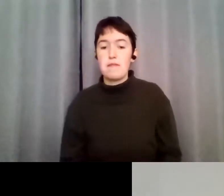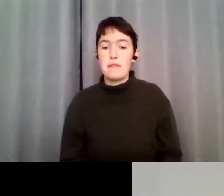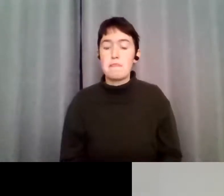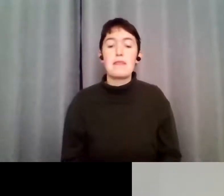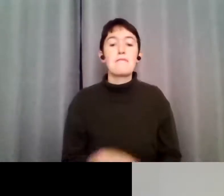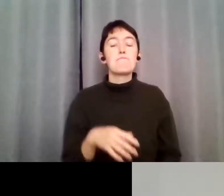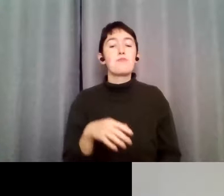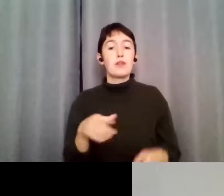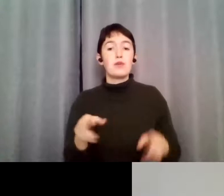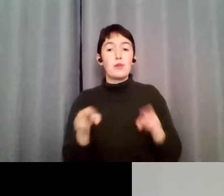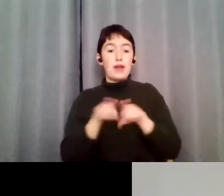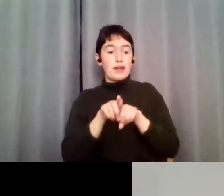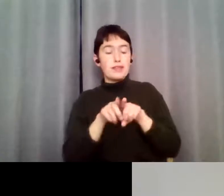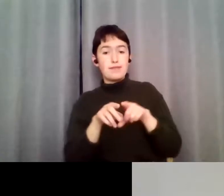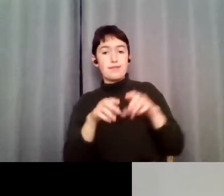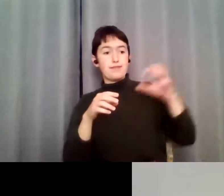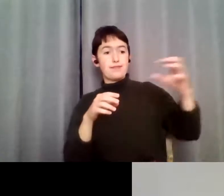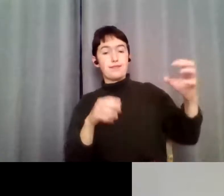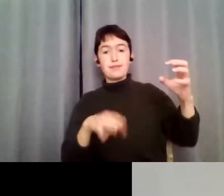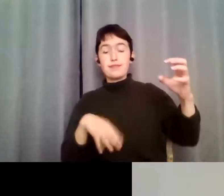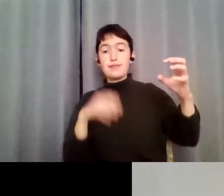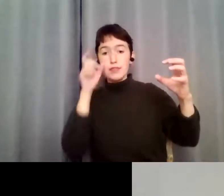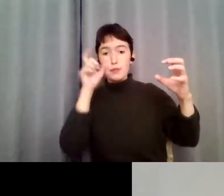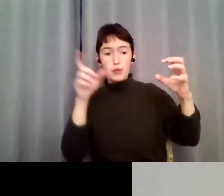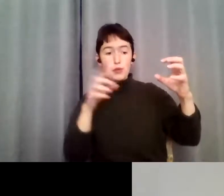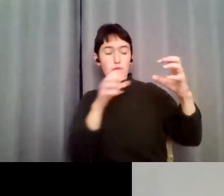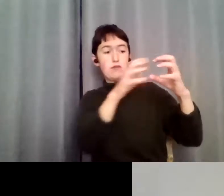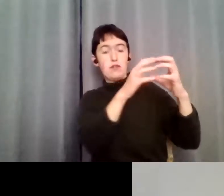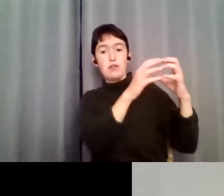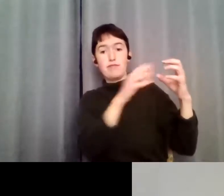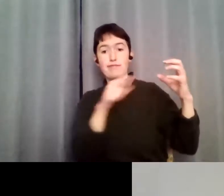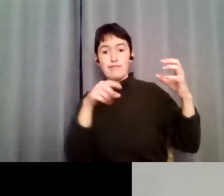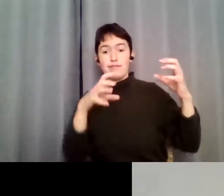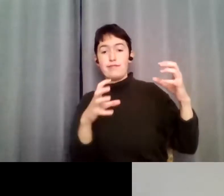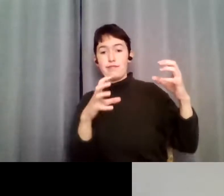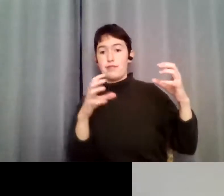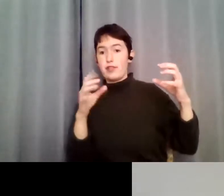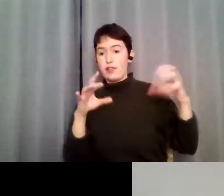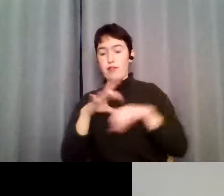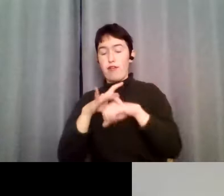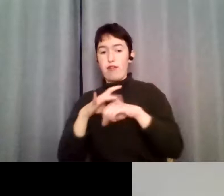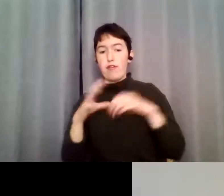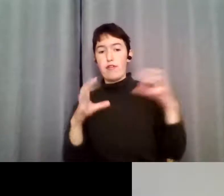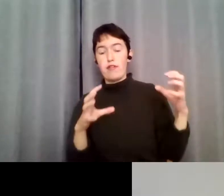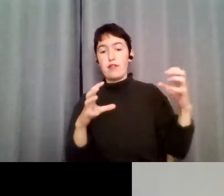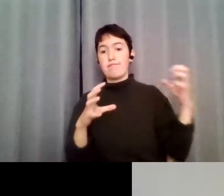pulls at the land and the sea. But when the moon pulls at the sea,